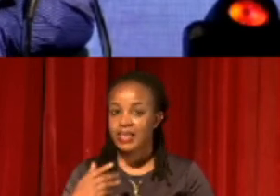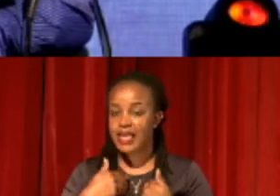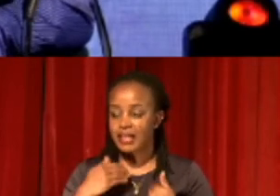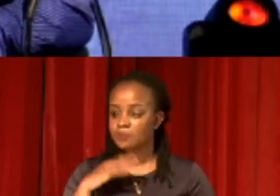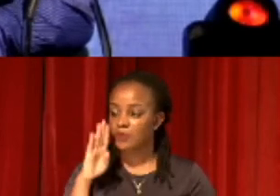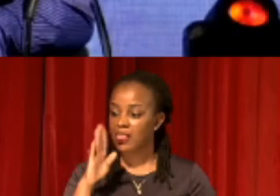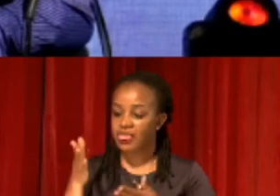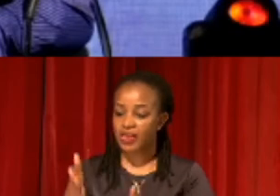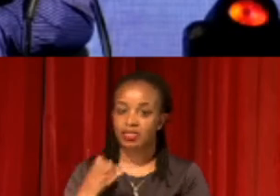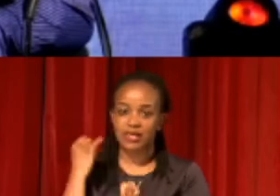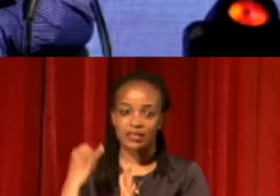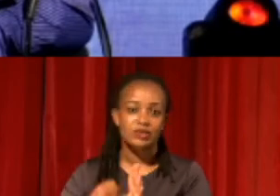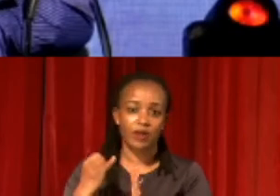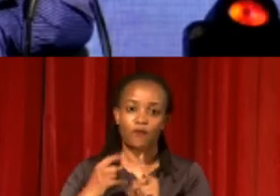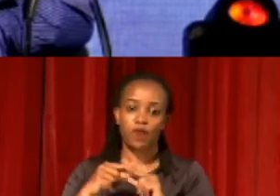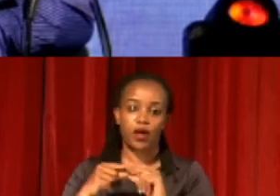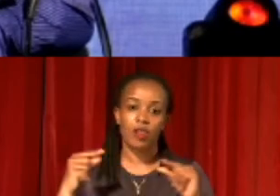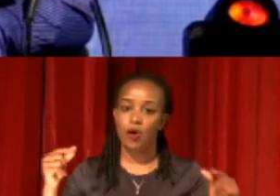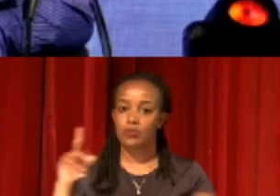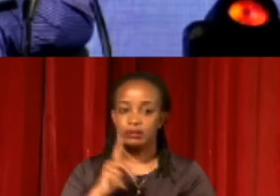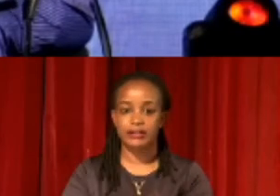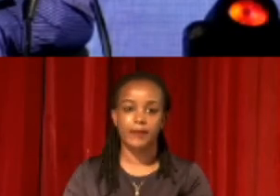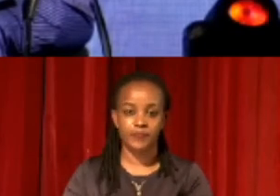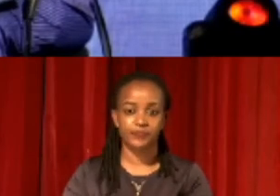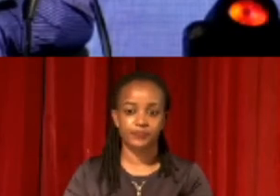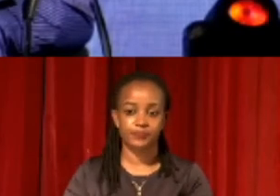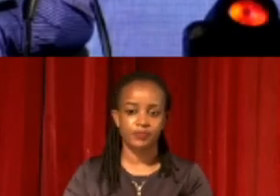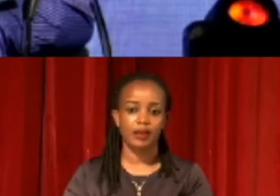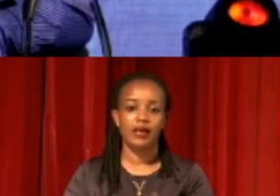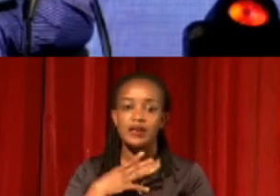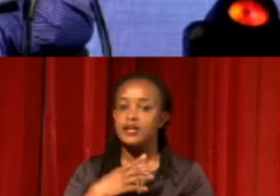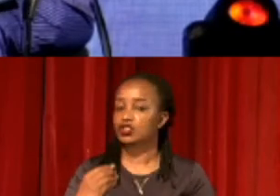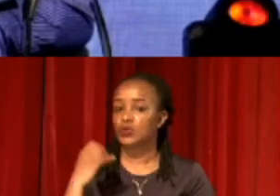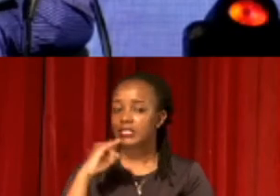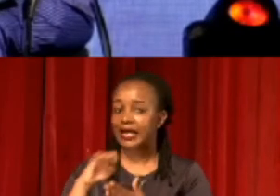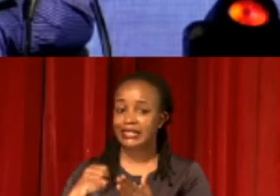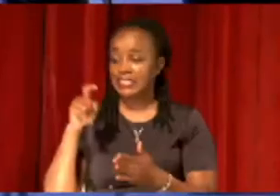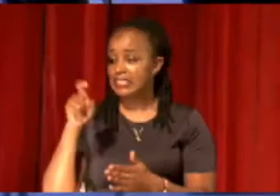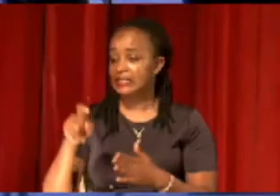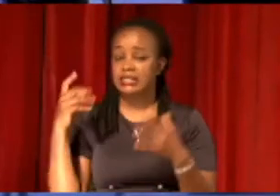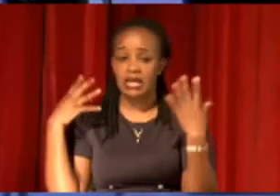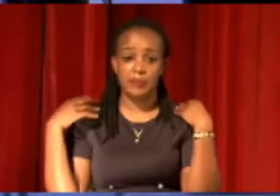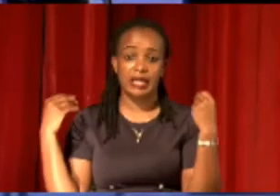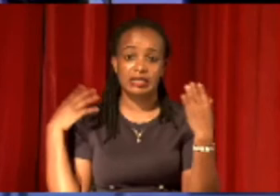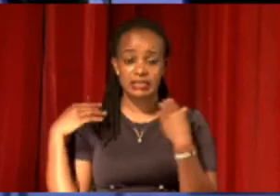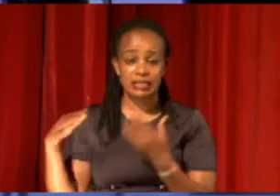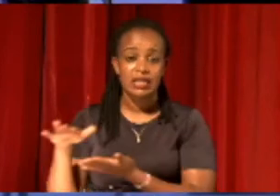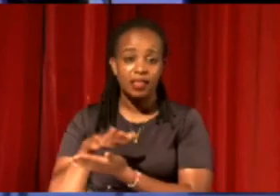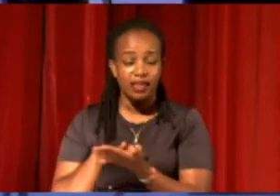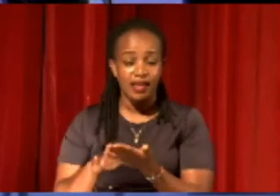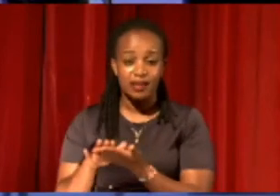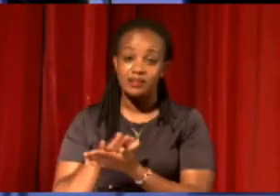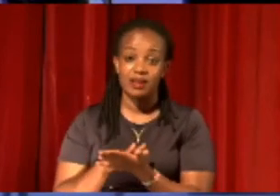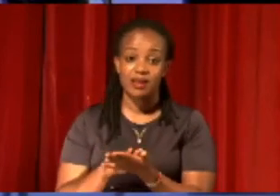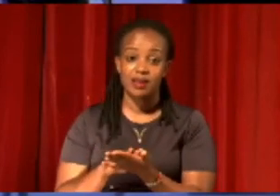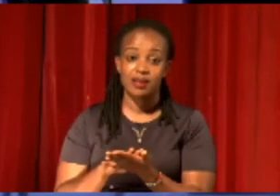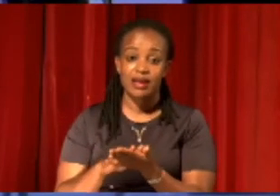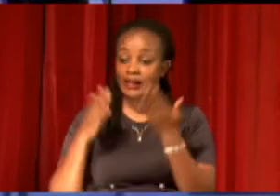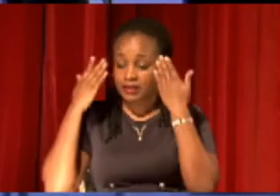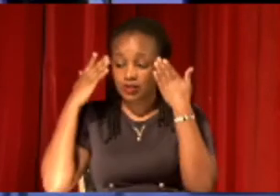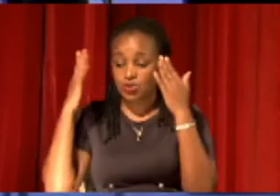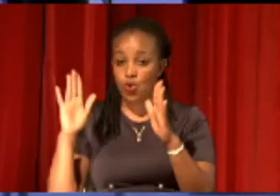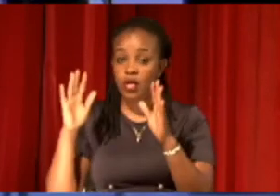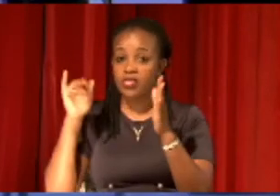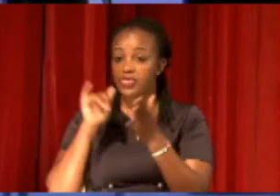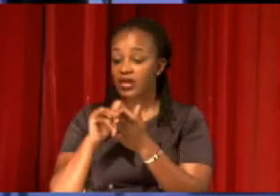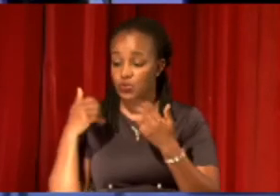think one of the spaces that musicians are always looking for is just practice space. It's one of the hardest things to find. Mm-hmm. And I didn't even know that you